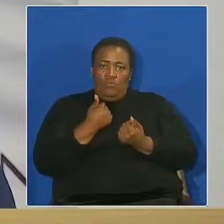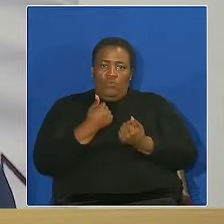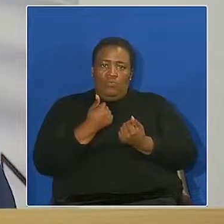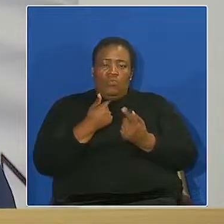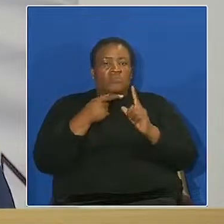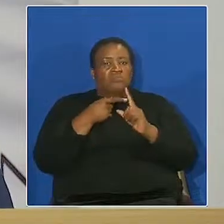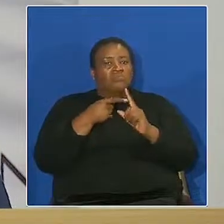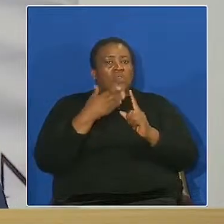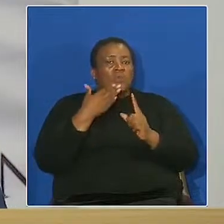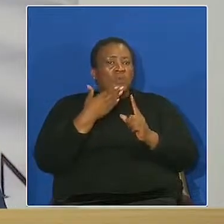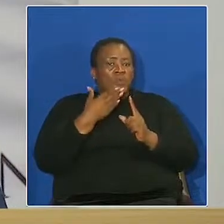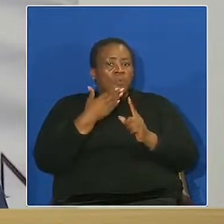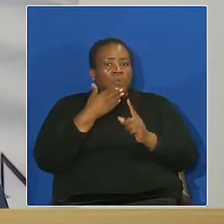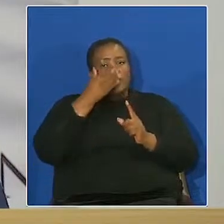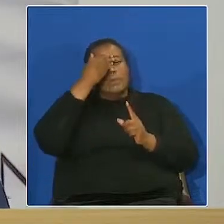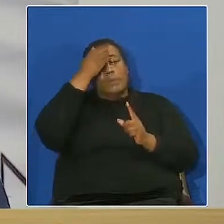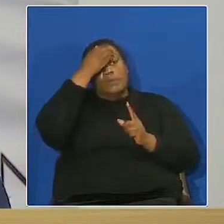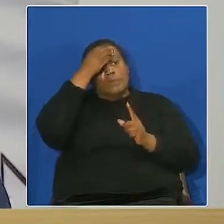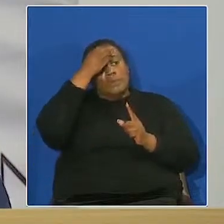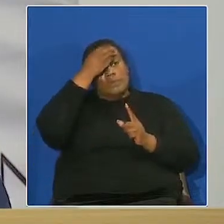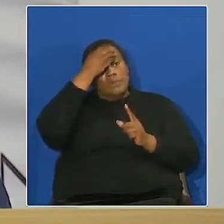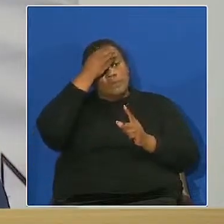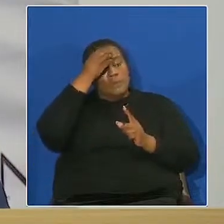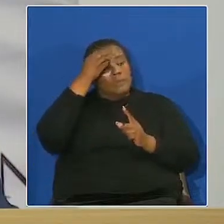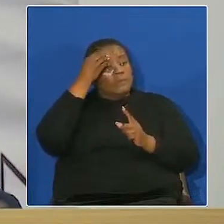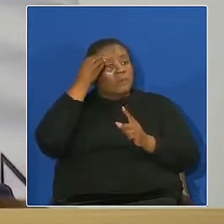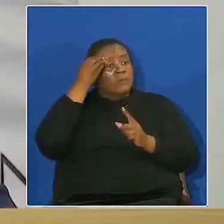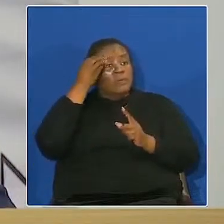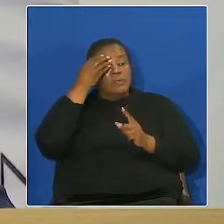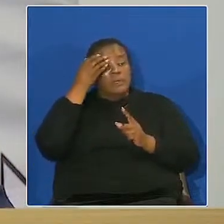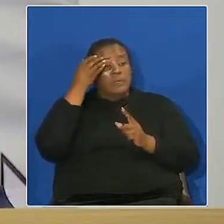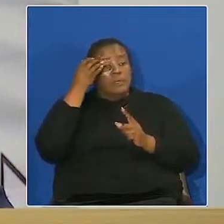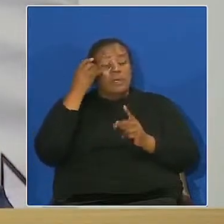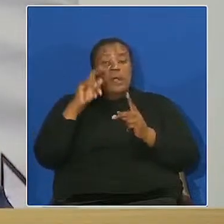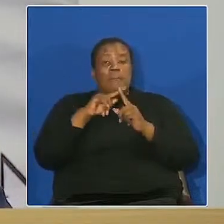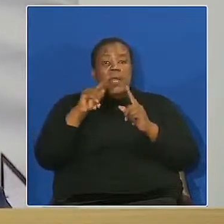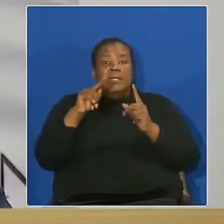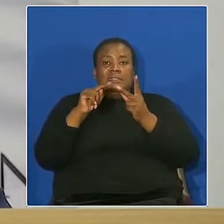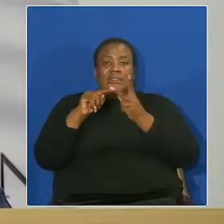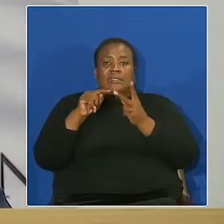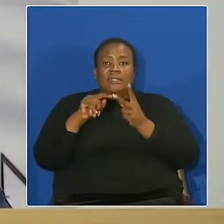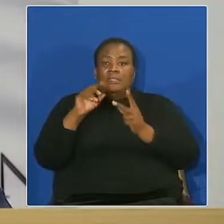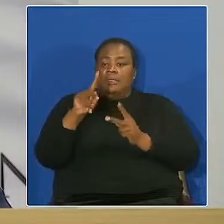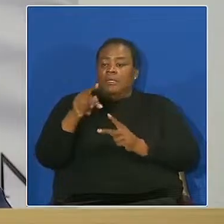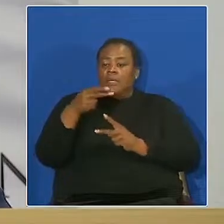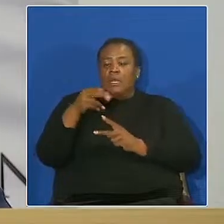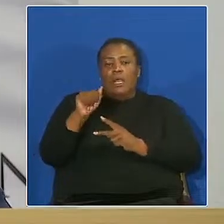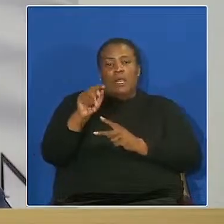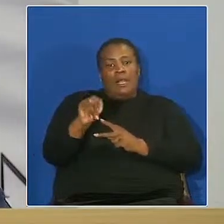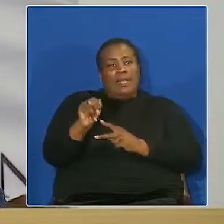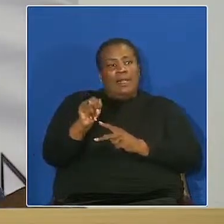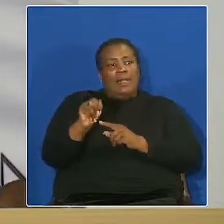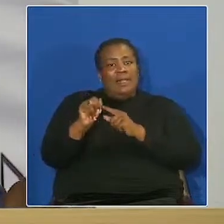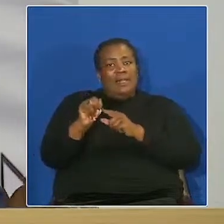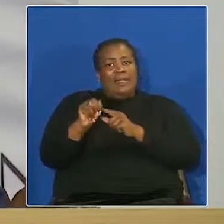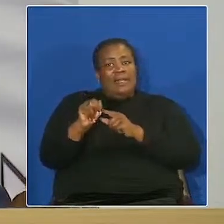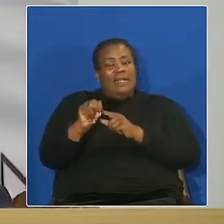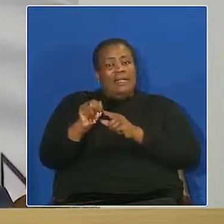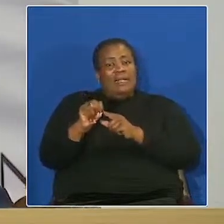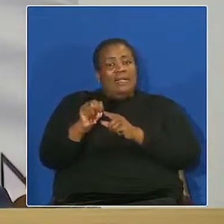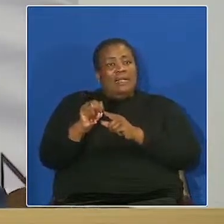my guy, but then the Khan will take it that it's the Khan that has been